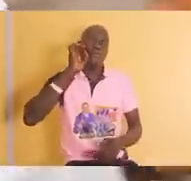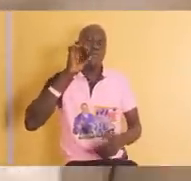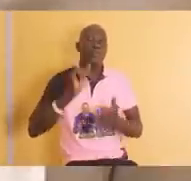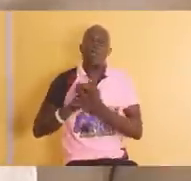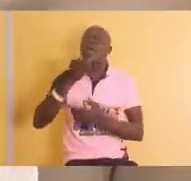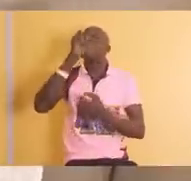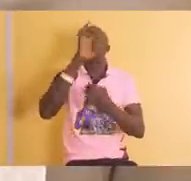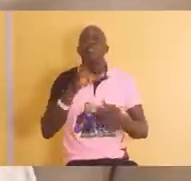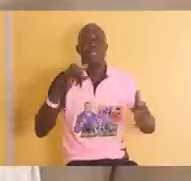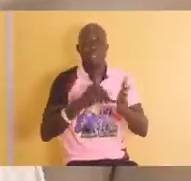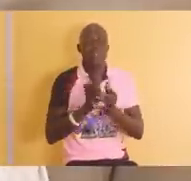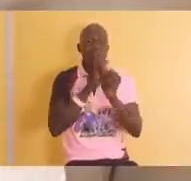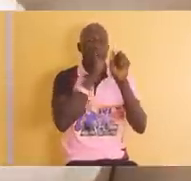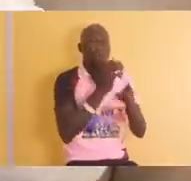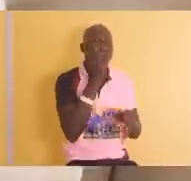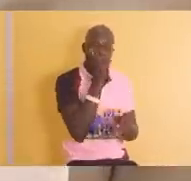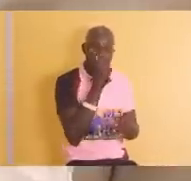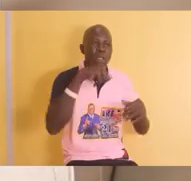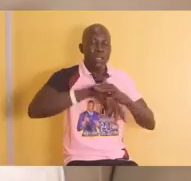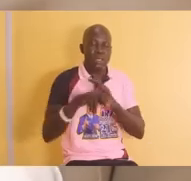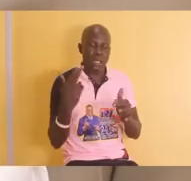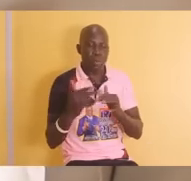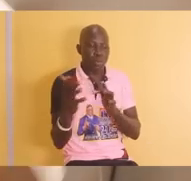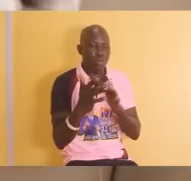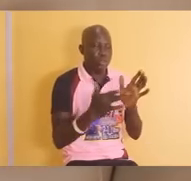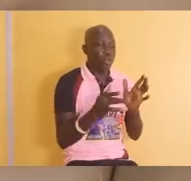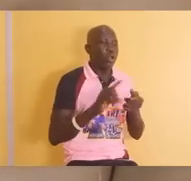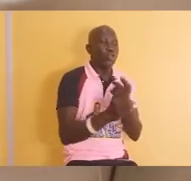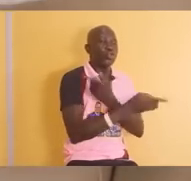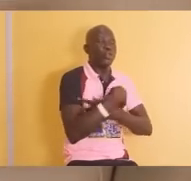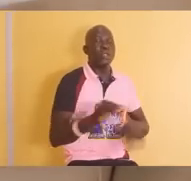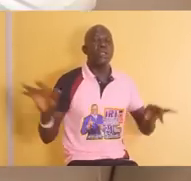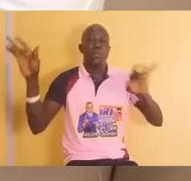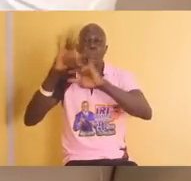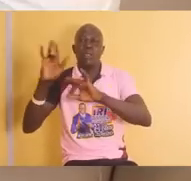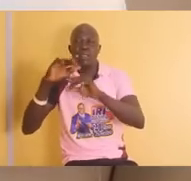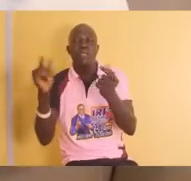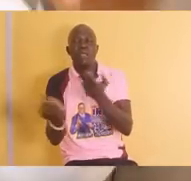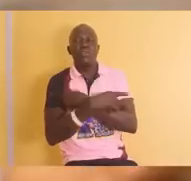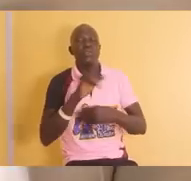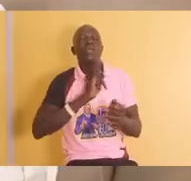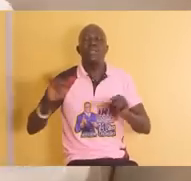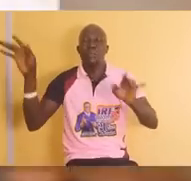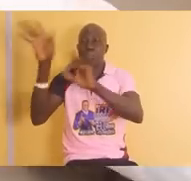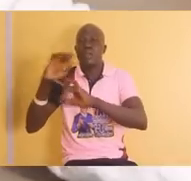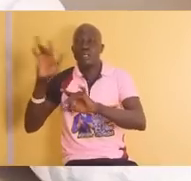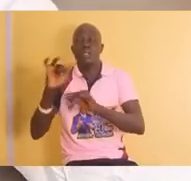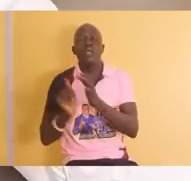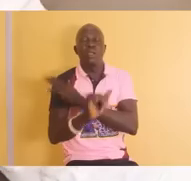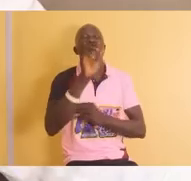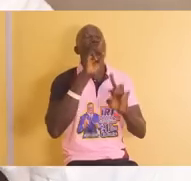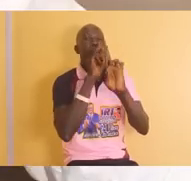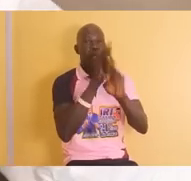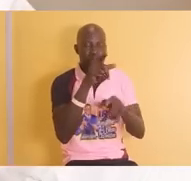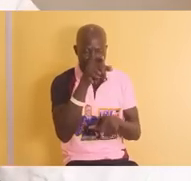Mo bless you so yin. I bless that food. E wa to di kata. In the name of Jesus. Lo ni ojo anu. Lo ni ojo anu. Olorun mi da